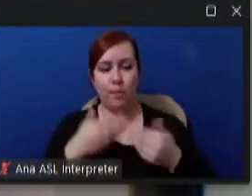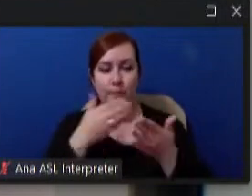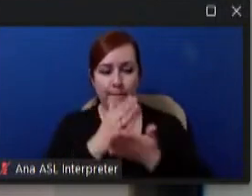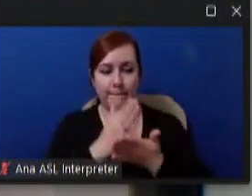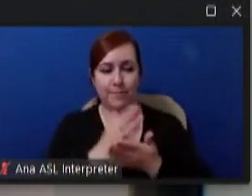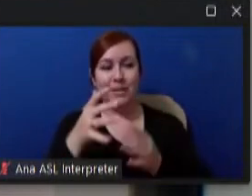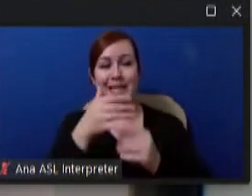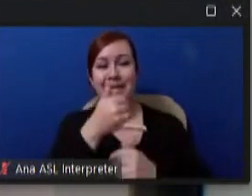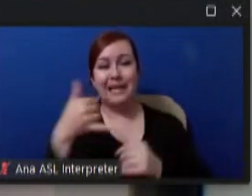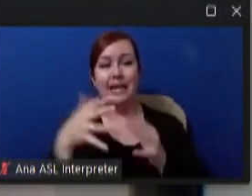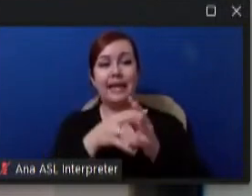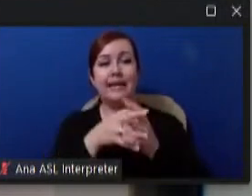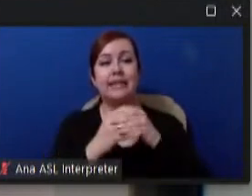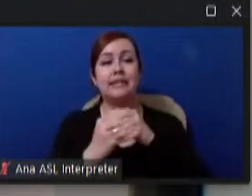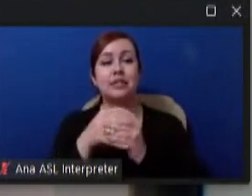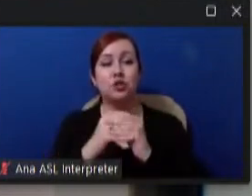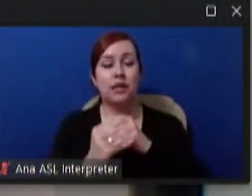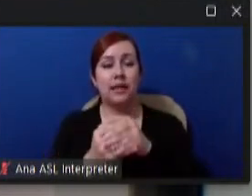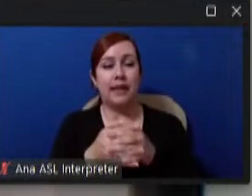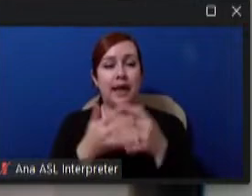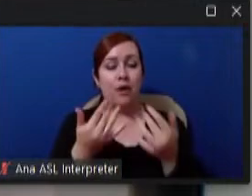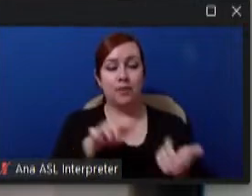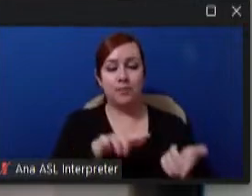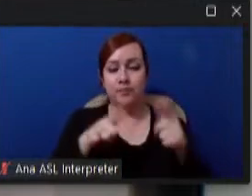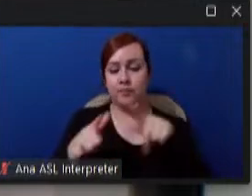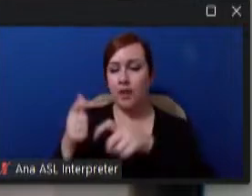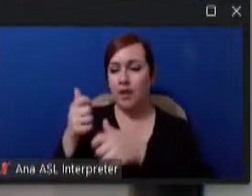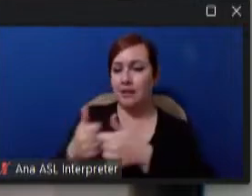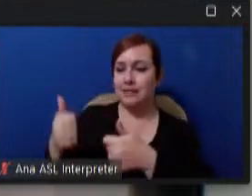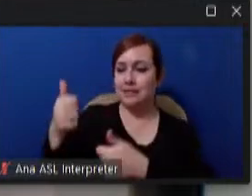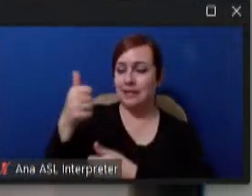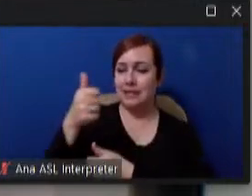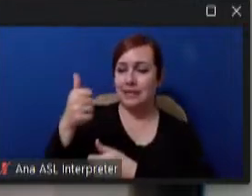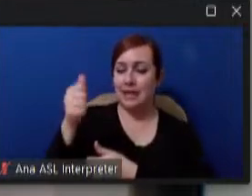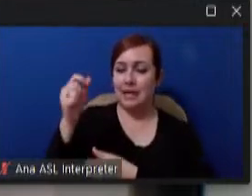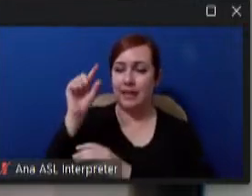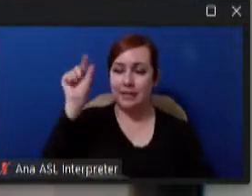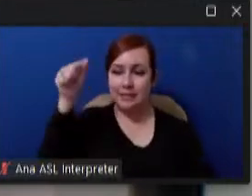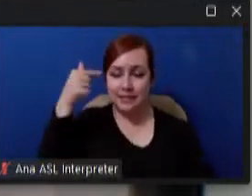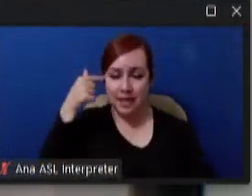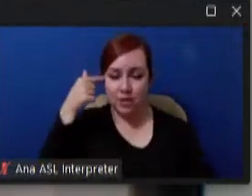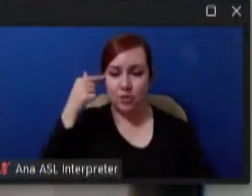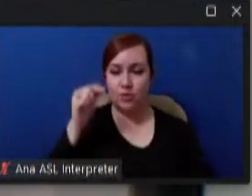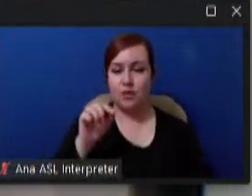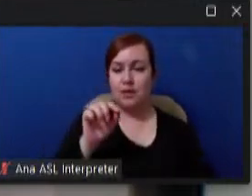and intersectionality. And I hand the floor to